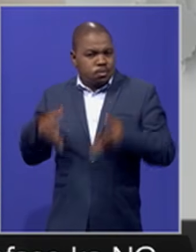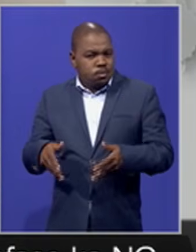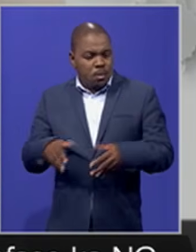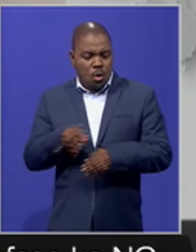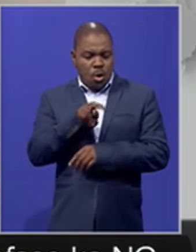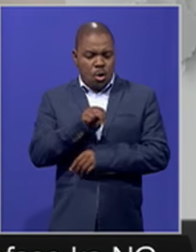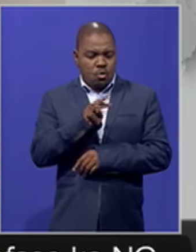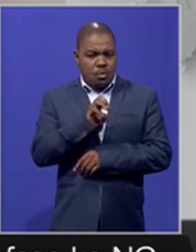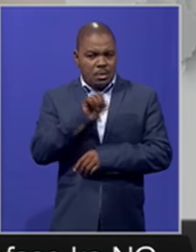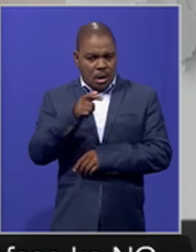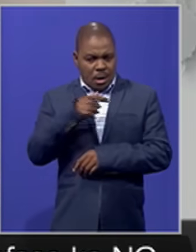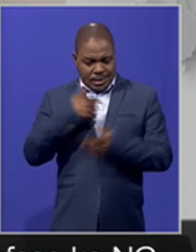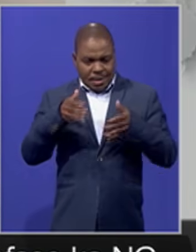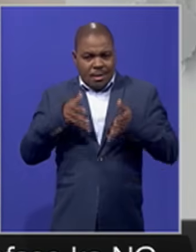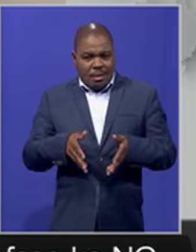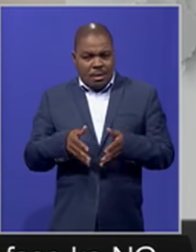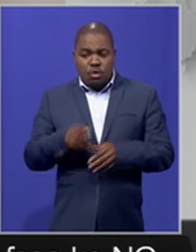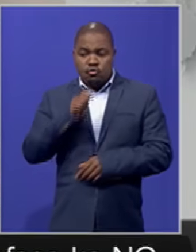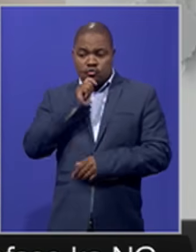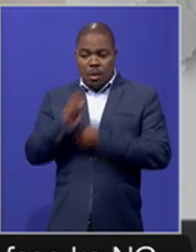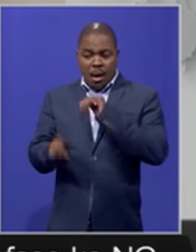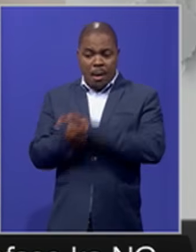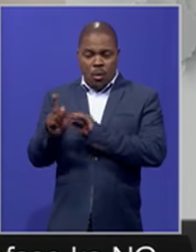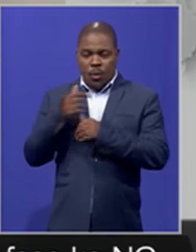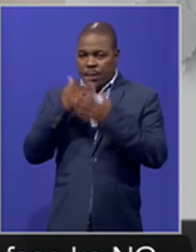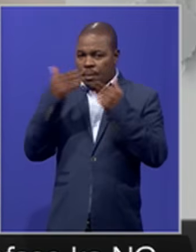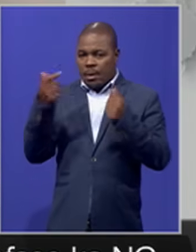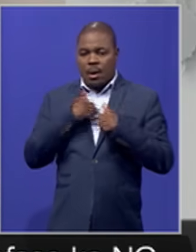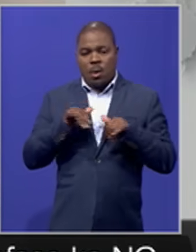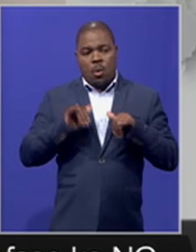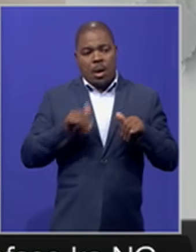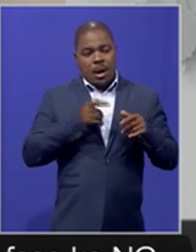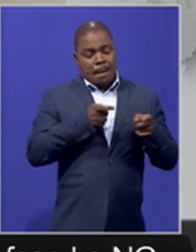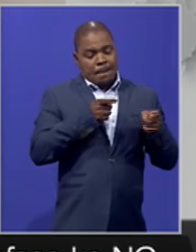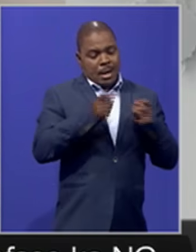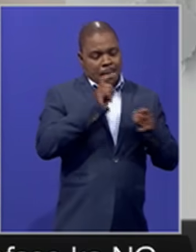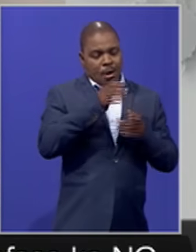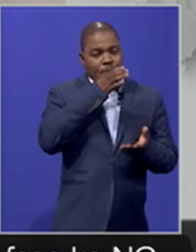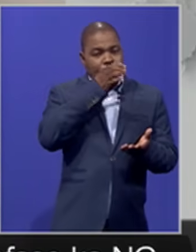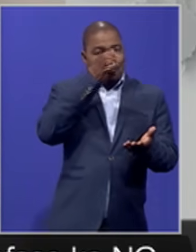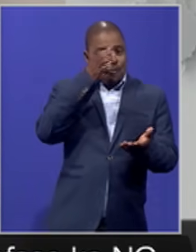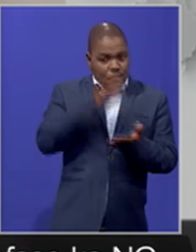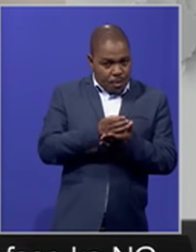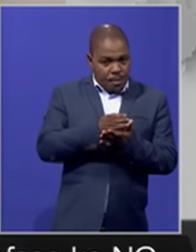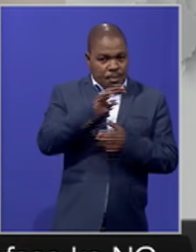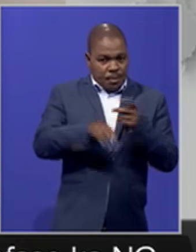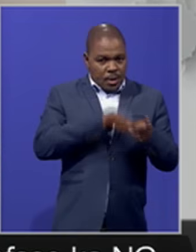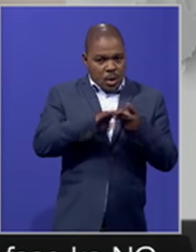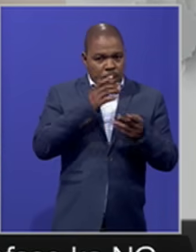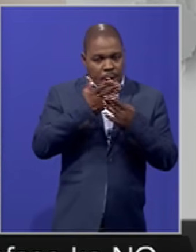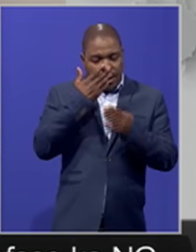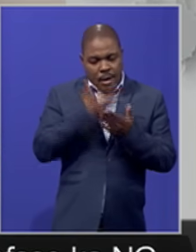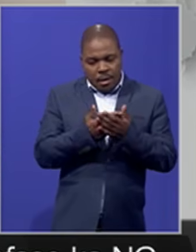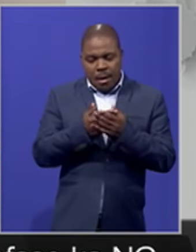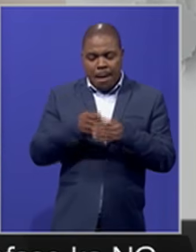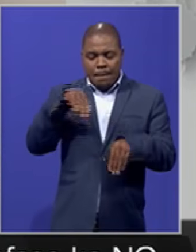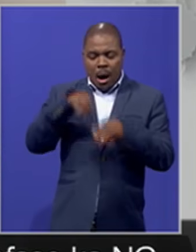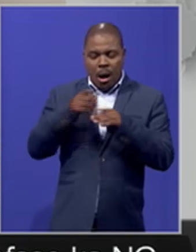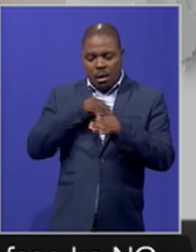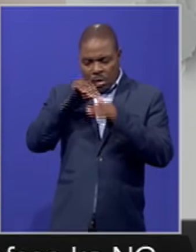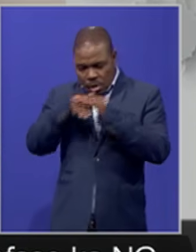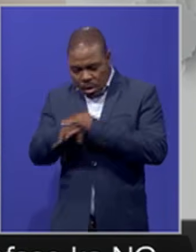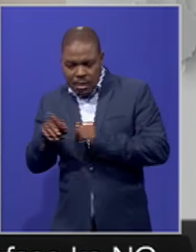NUMSA, don't know what really happened because of we are waiting for management to confirm us so that we can enter inside the mine so that we can hear what